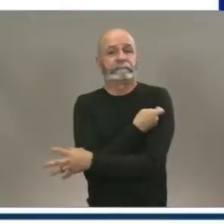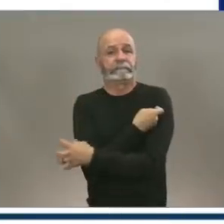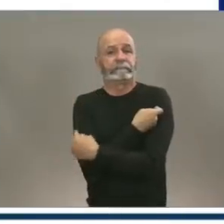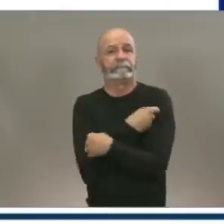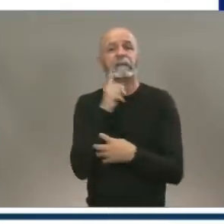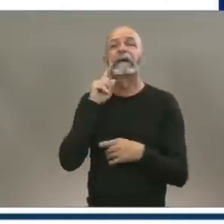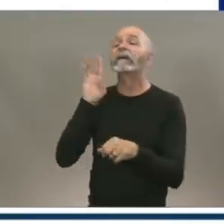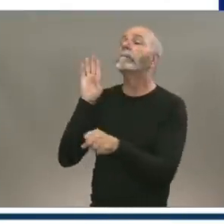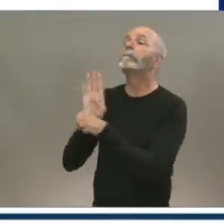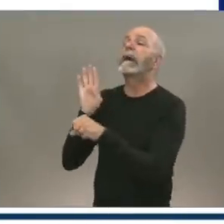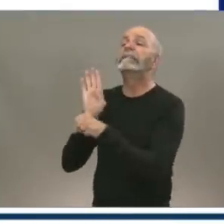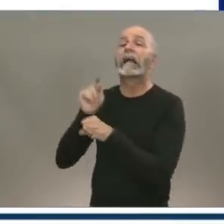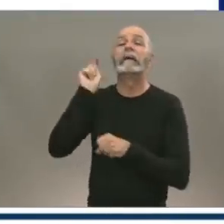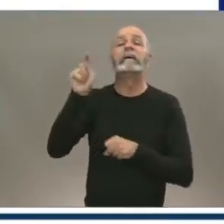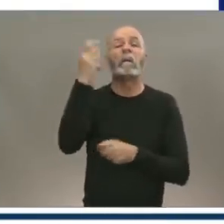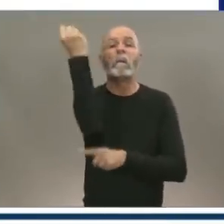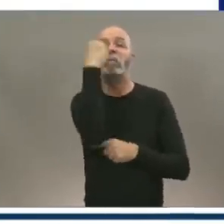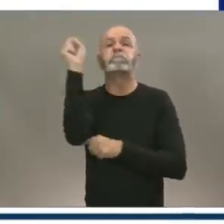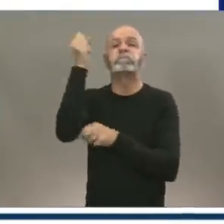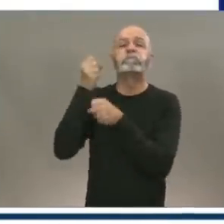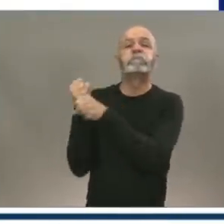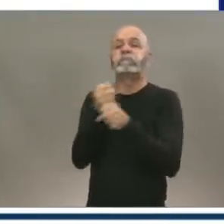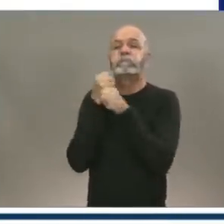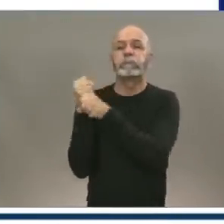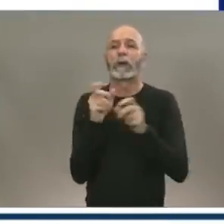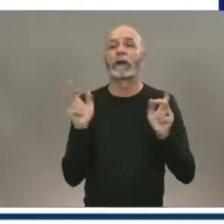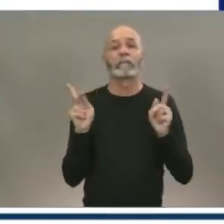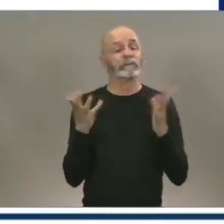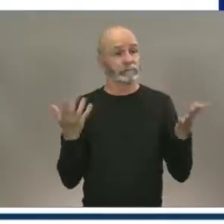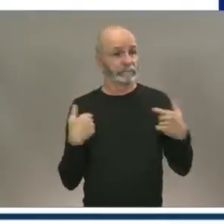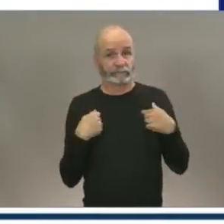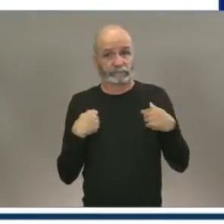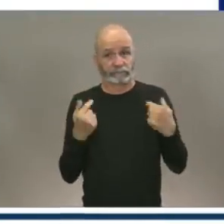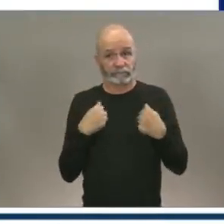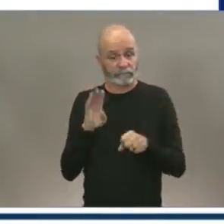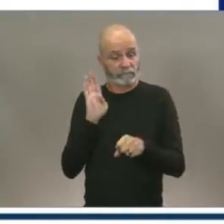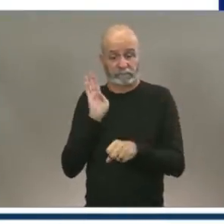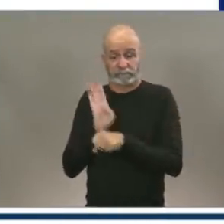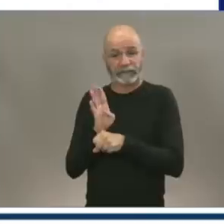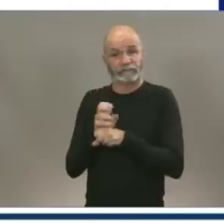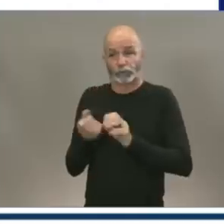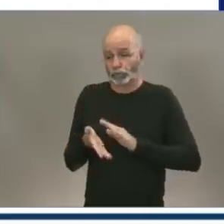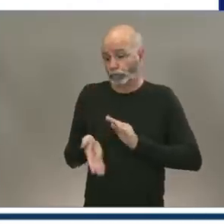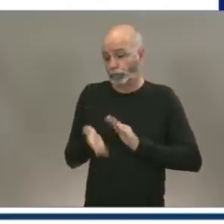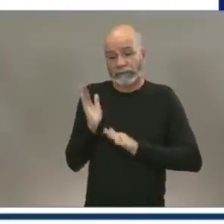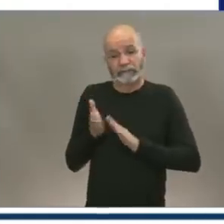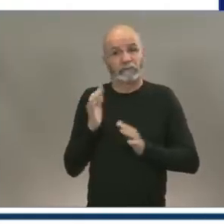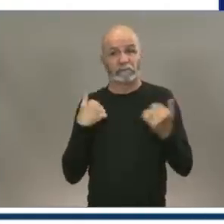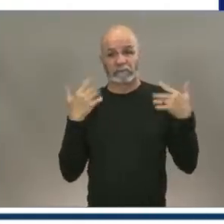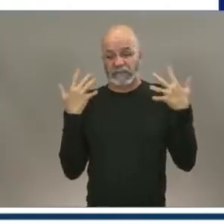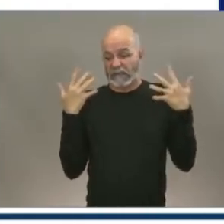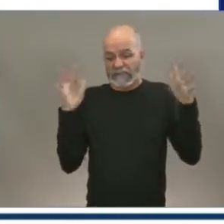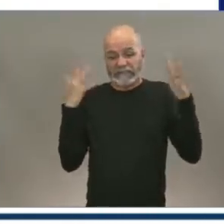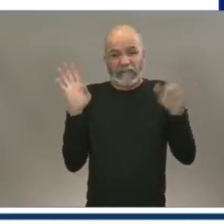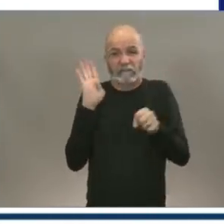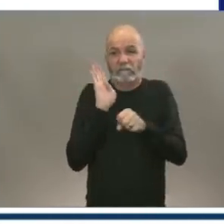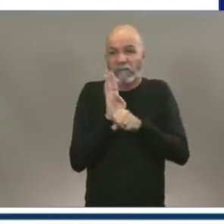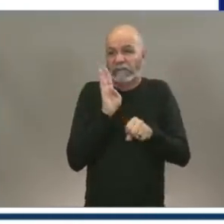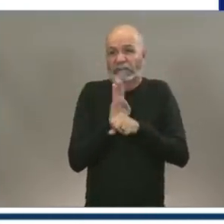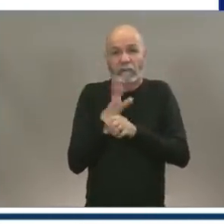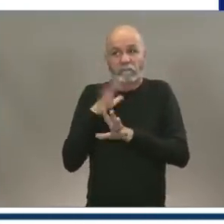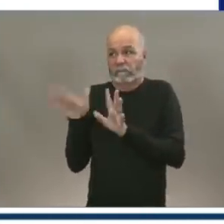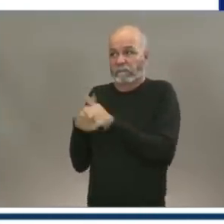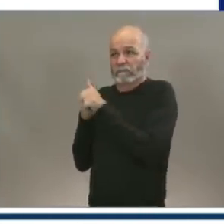It's completely disappointing. I mean, these people are just trying to make a living and run a business. They're just following the laws that we make.